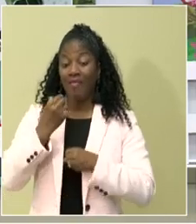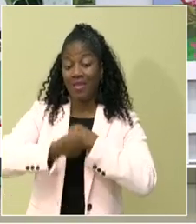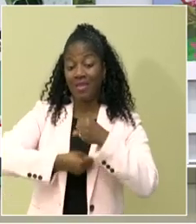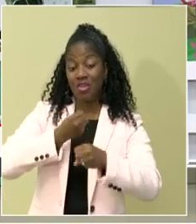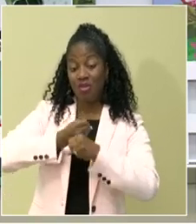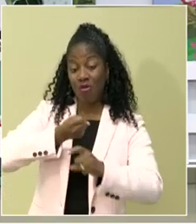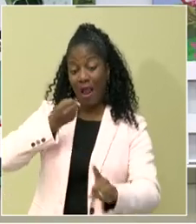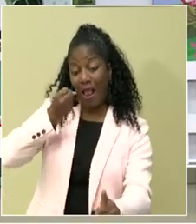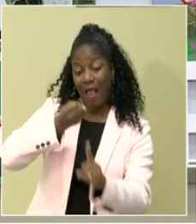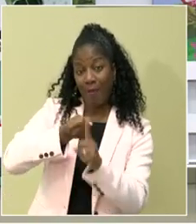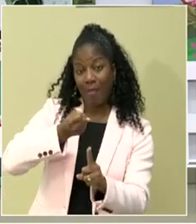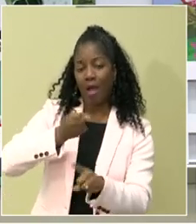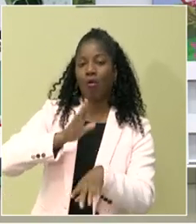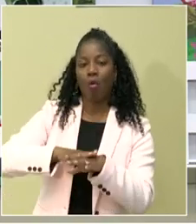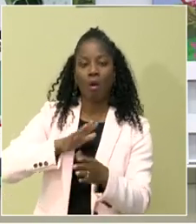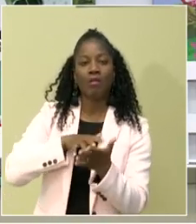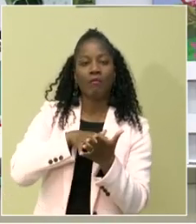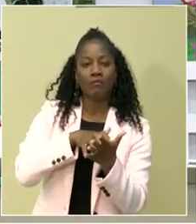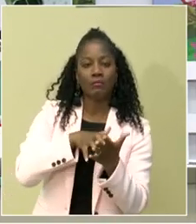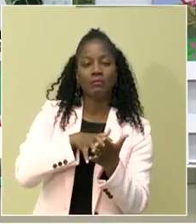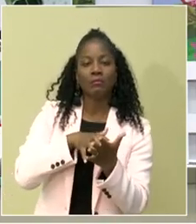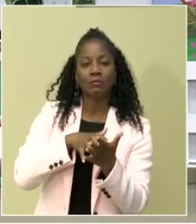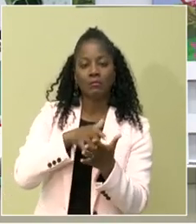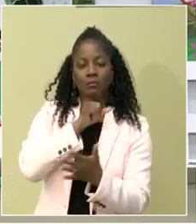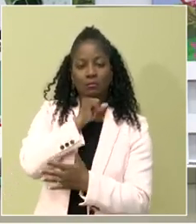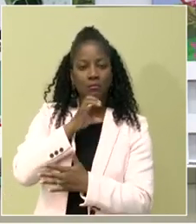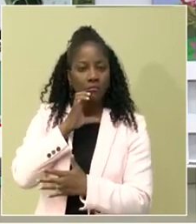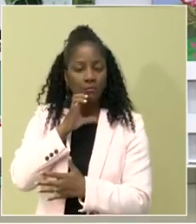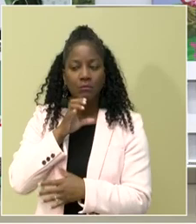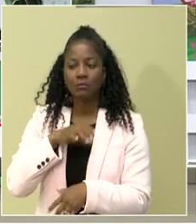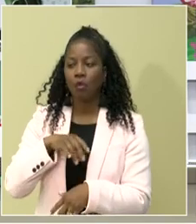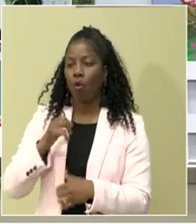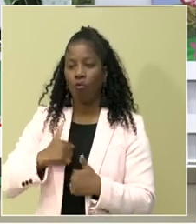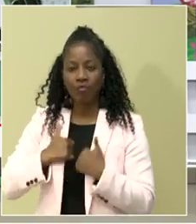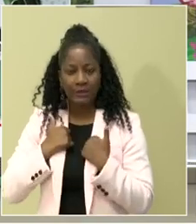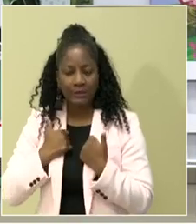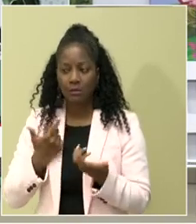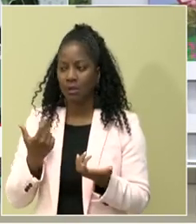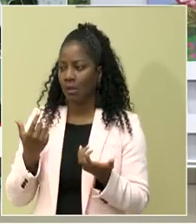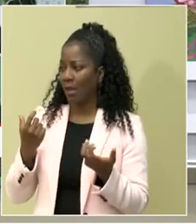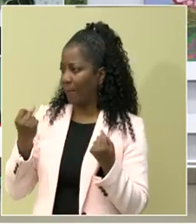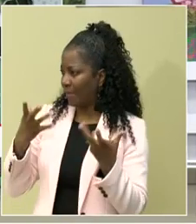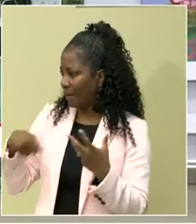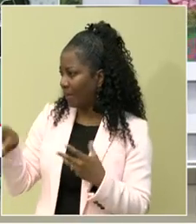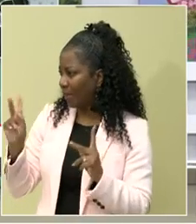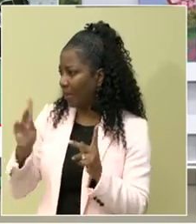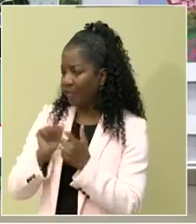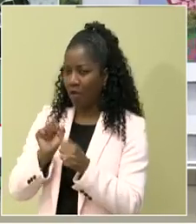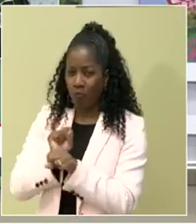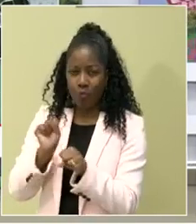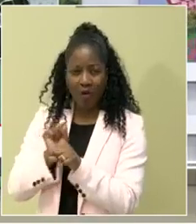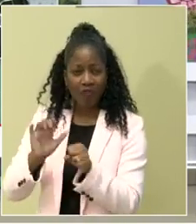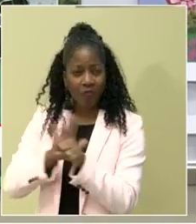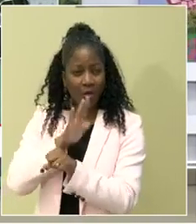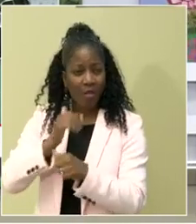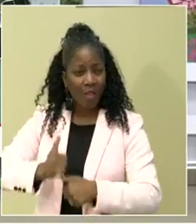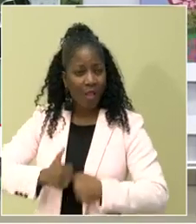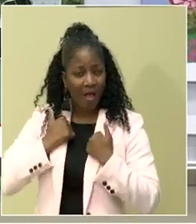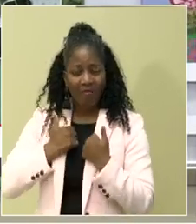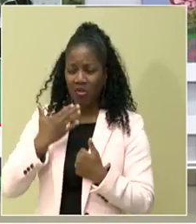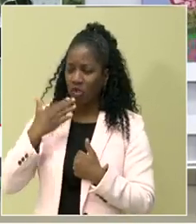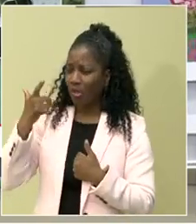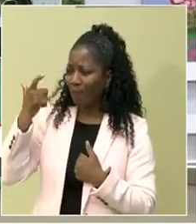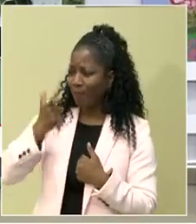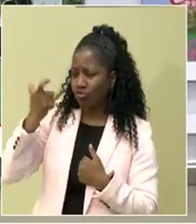impacts on our most vulnerable residents or on our residents like a lot of people here who worked all their lives, have a good